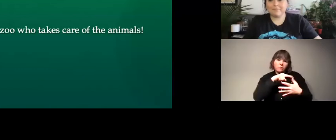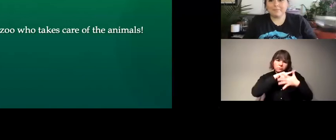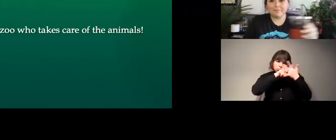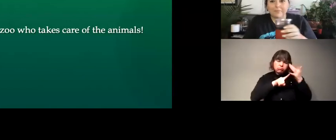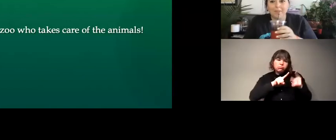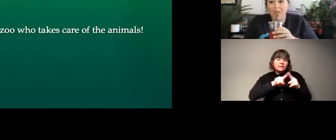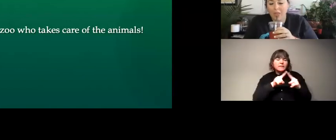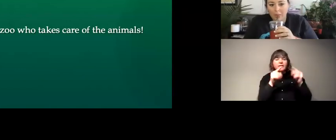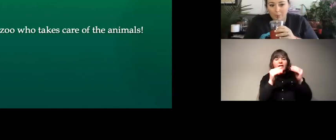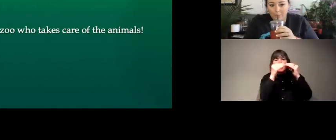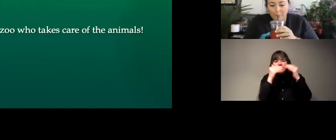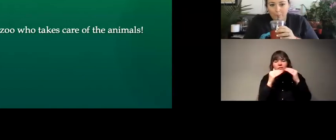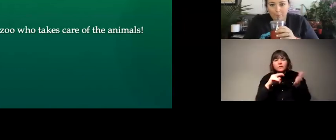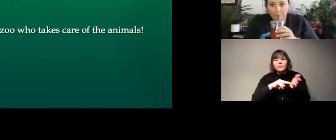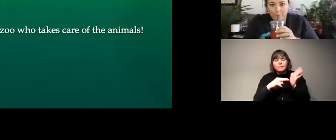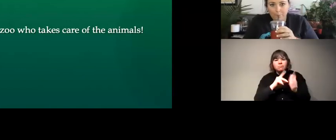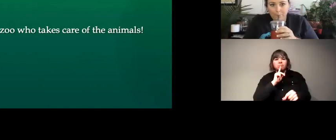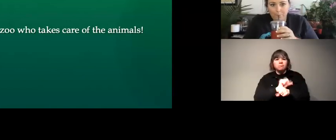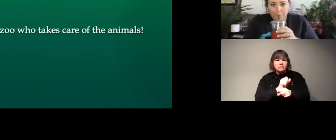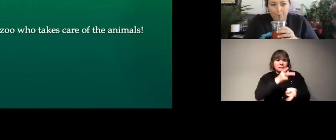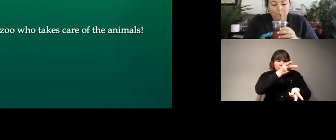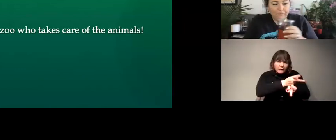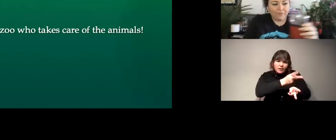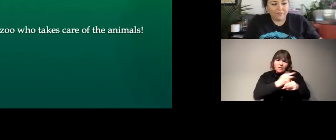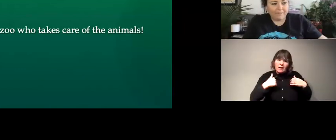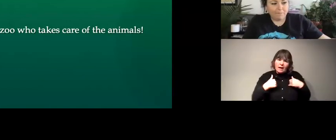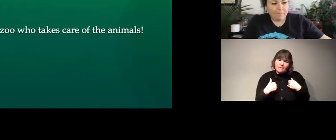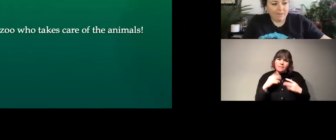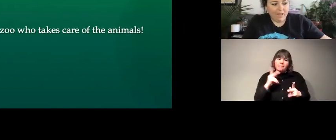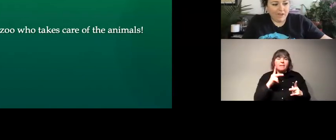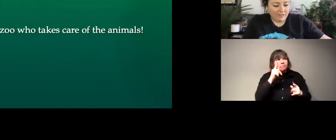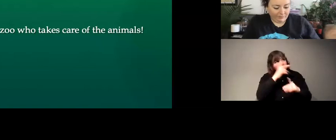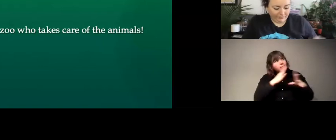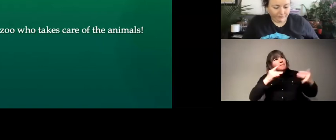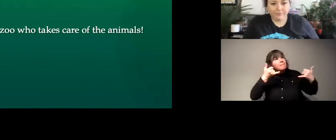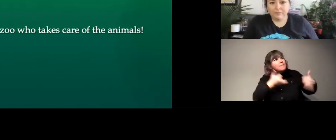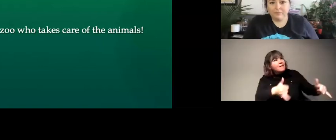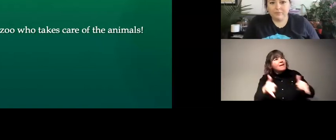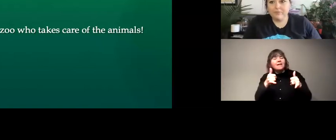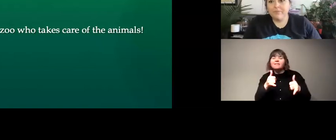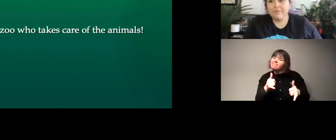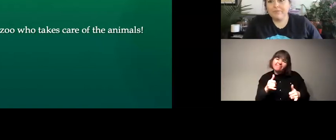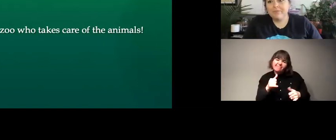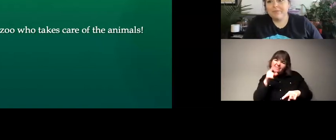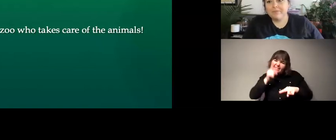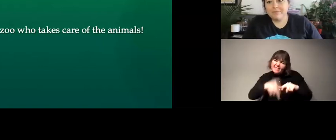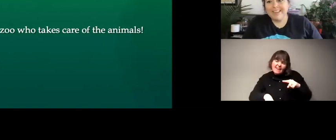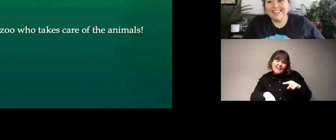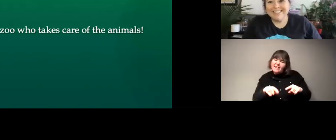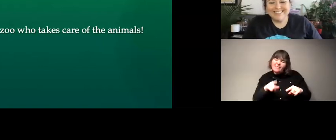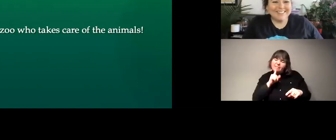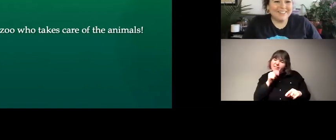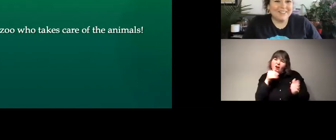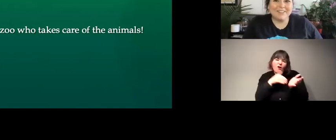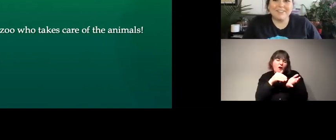various levels of what it means to actually take care of the animals. A lot of people think we get to play with our animals. We actually don't get to do that very much, but